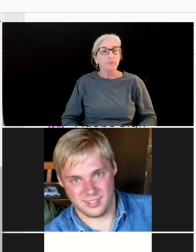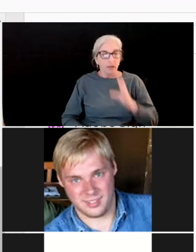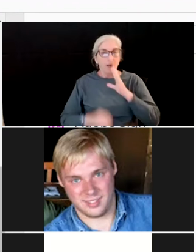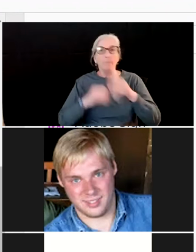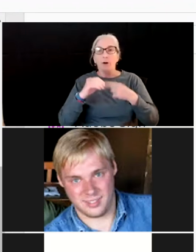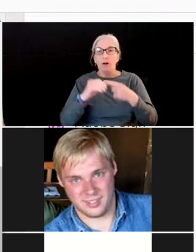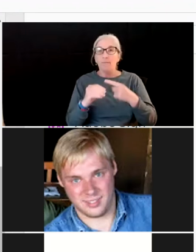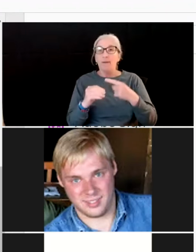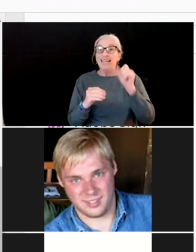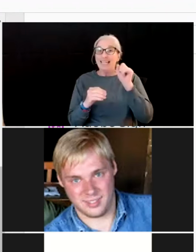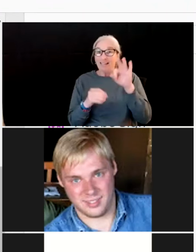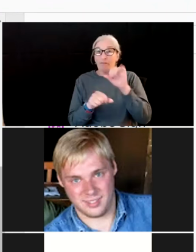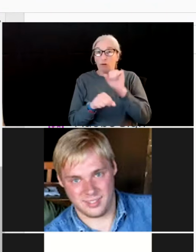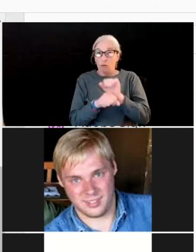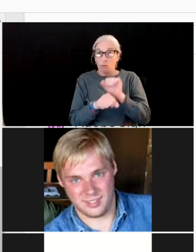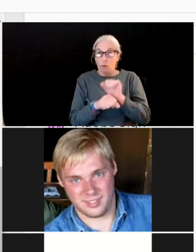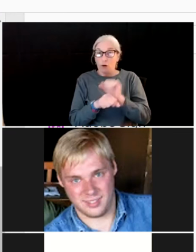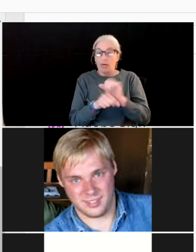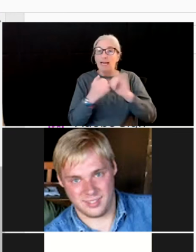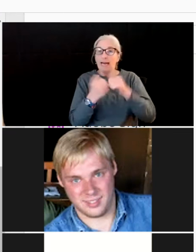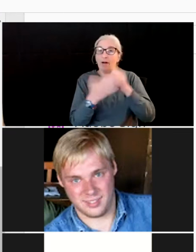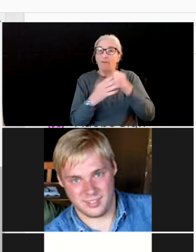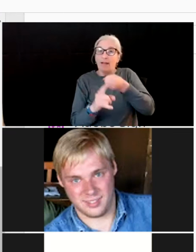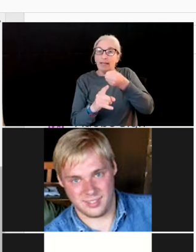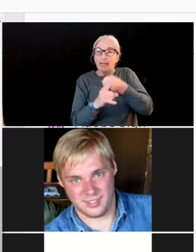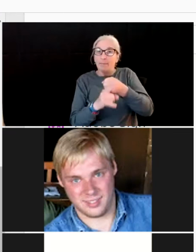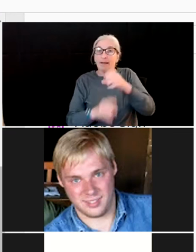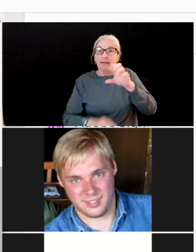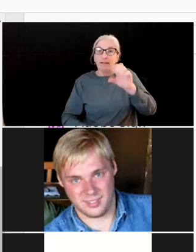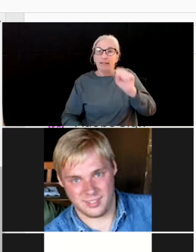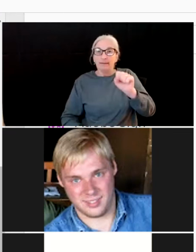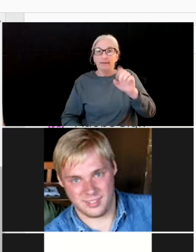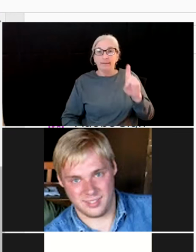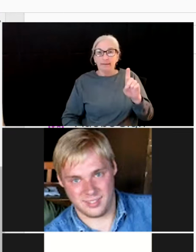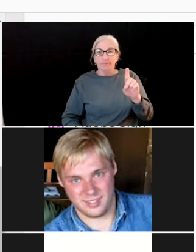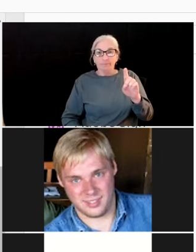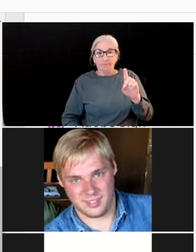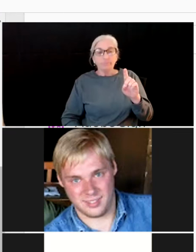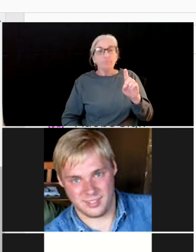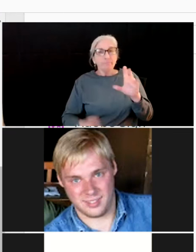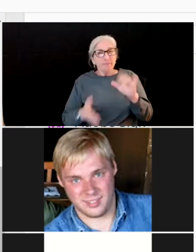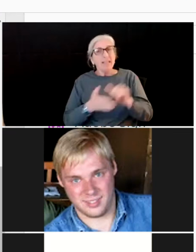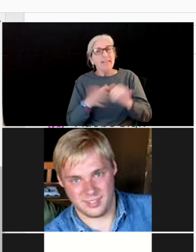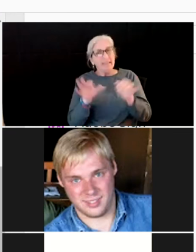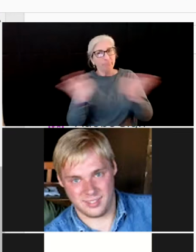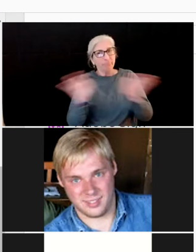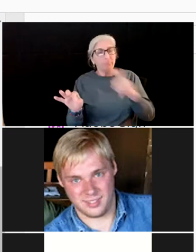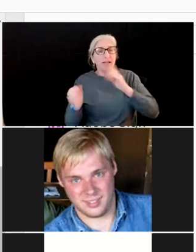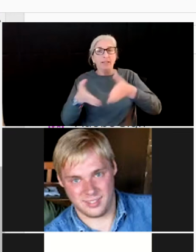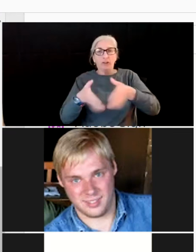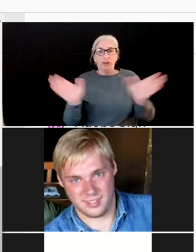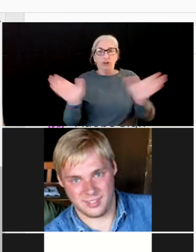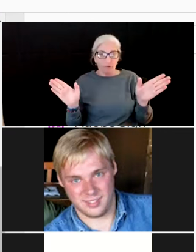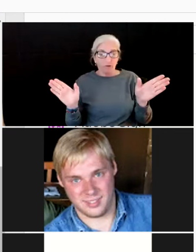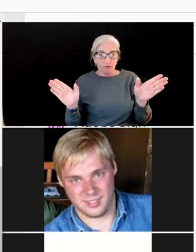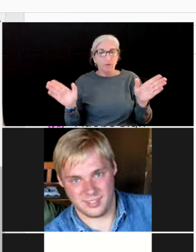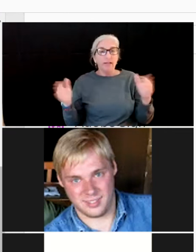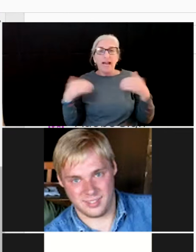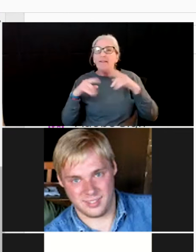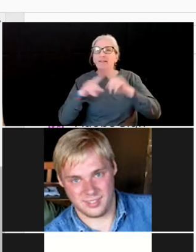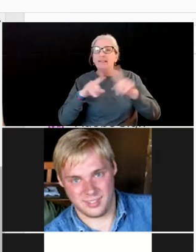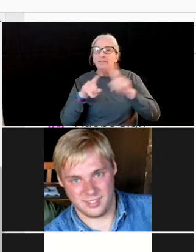disability benefits. And this statement that I'm about to read you is extremely, extremely general. There are various work incentives